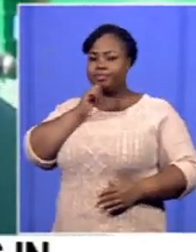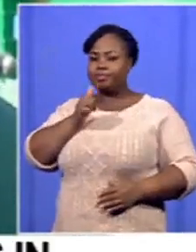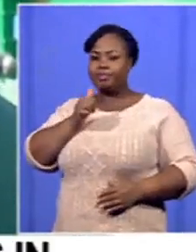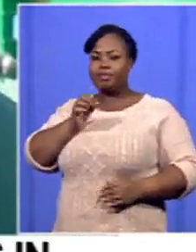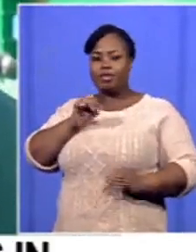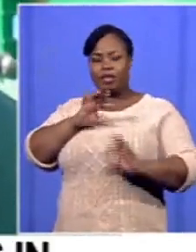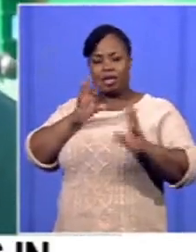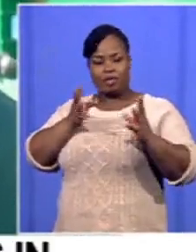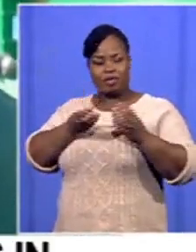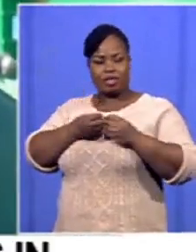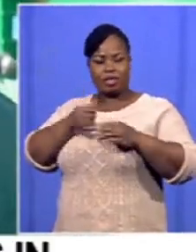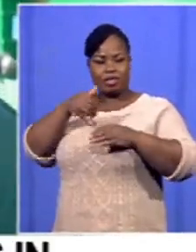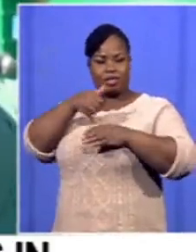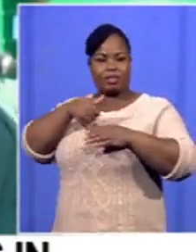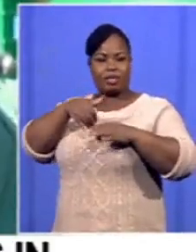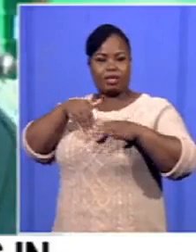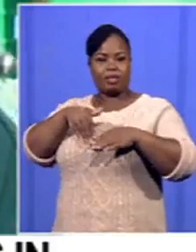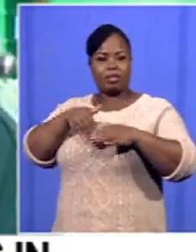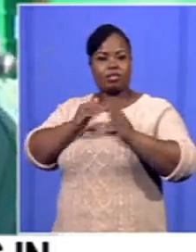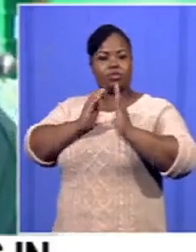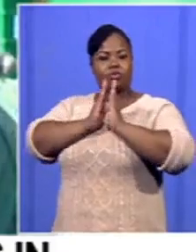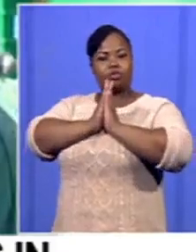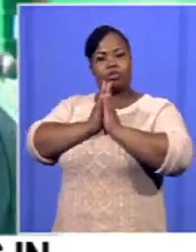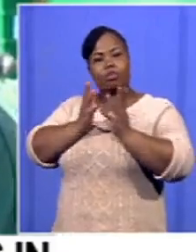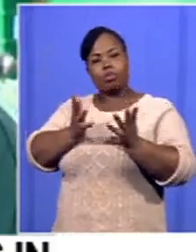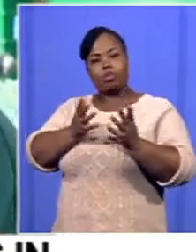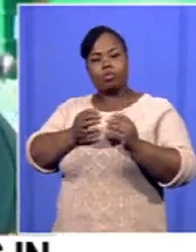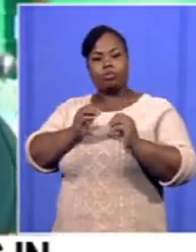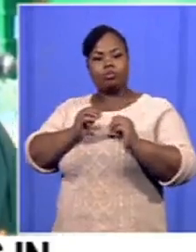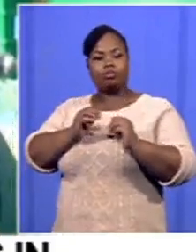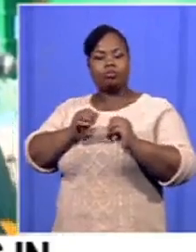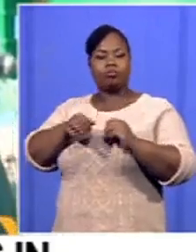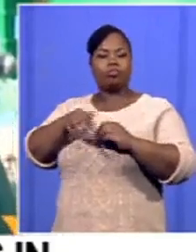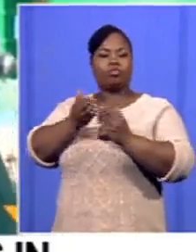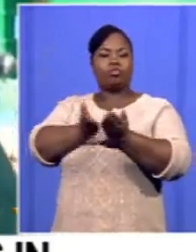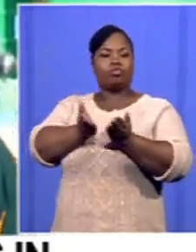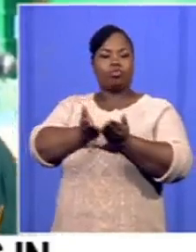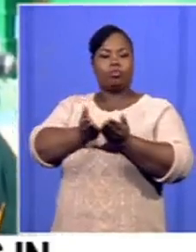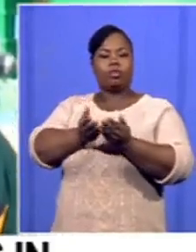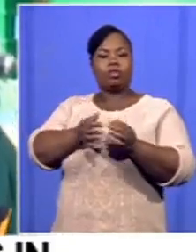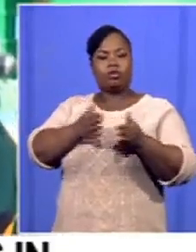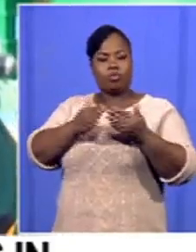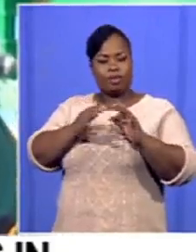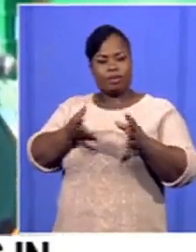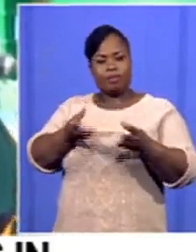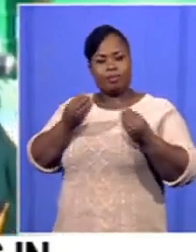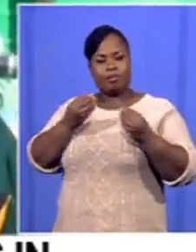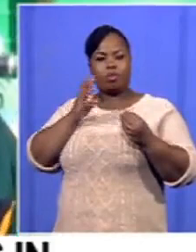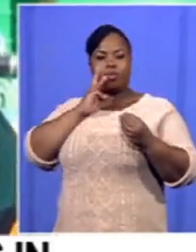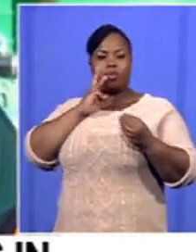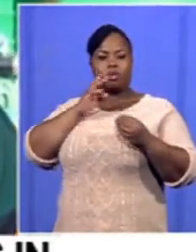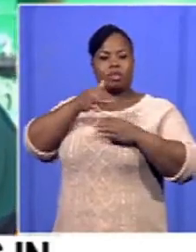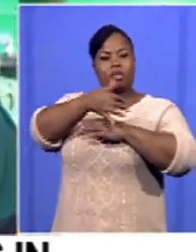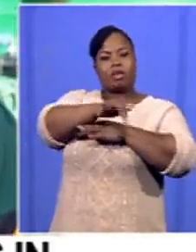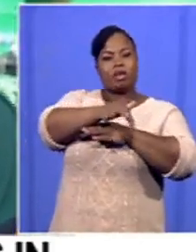is inside the school or the churches, the community can get water outside, because there's a tap we put outside